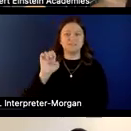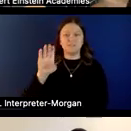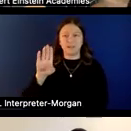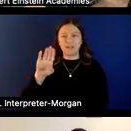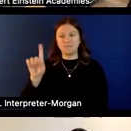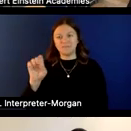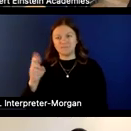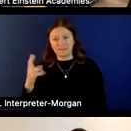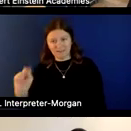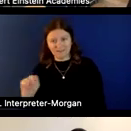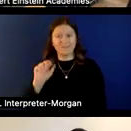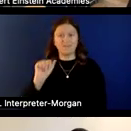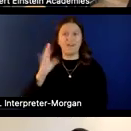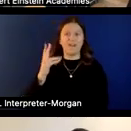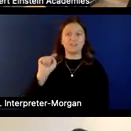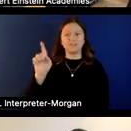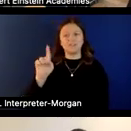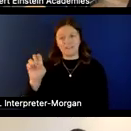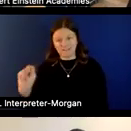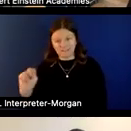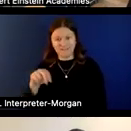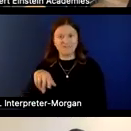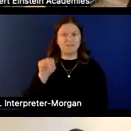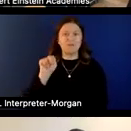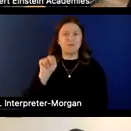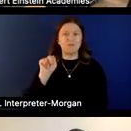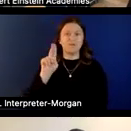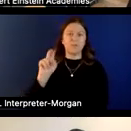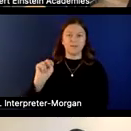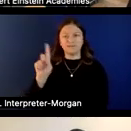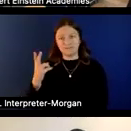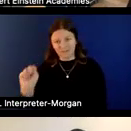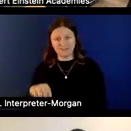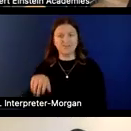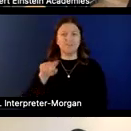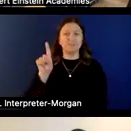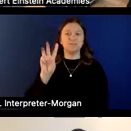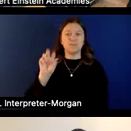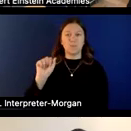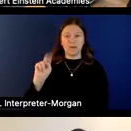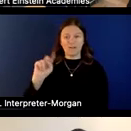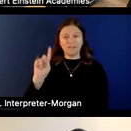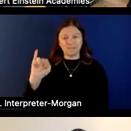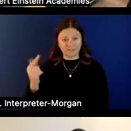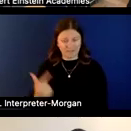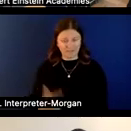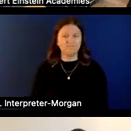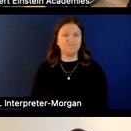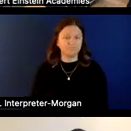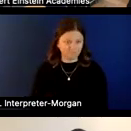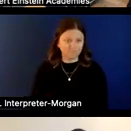20. So, 10, 10, 13, 14,